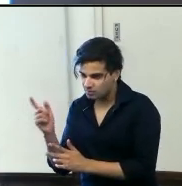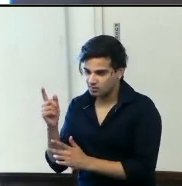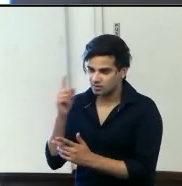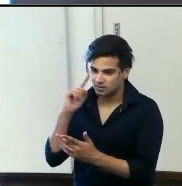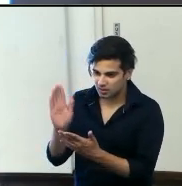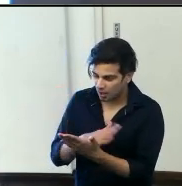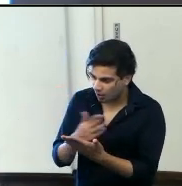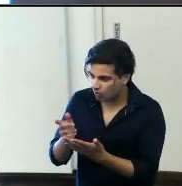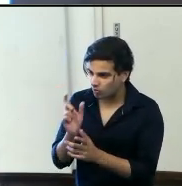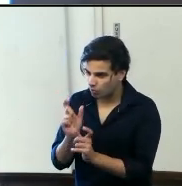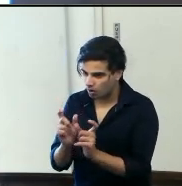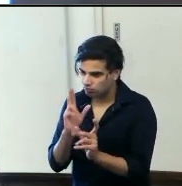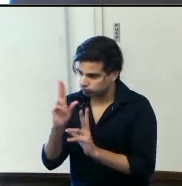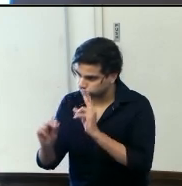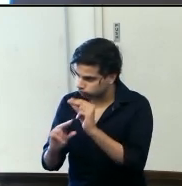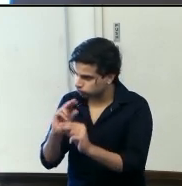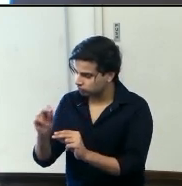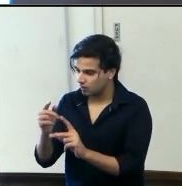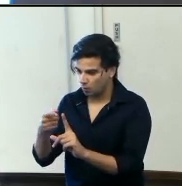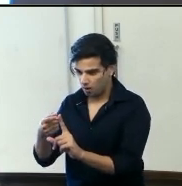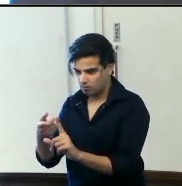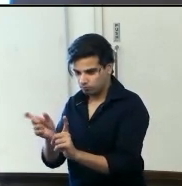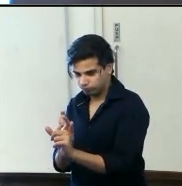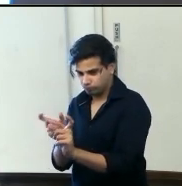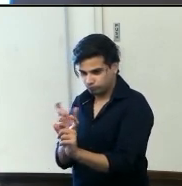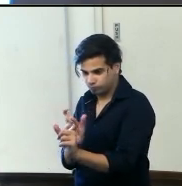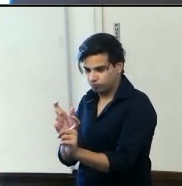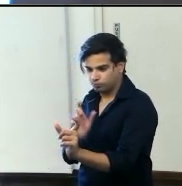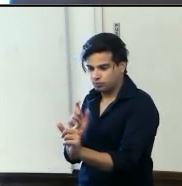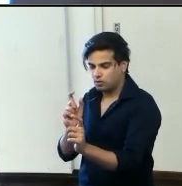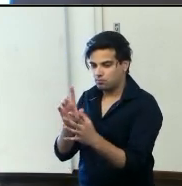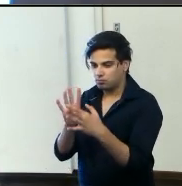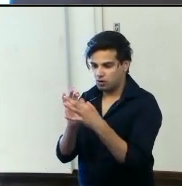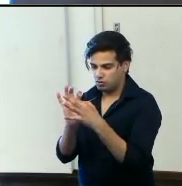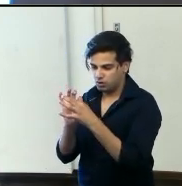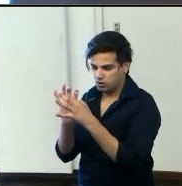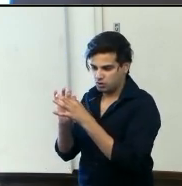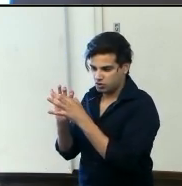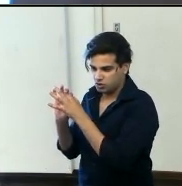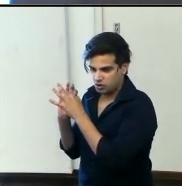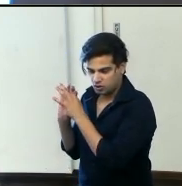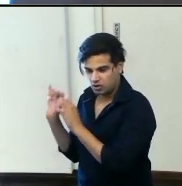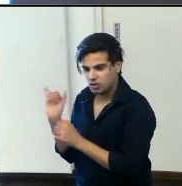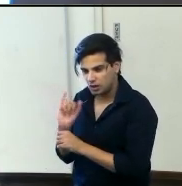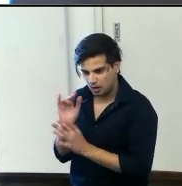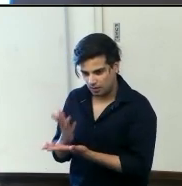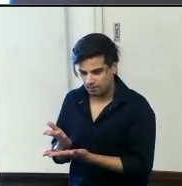sound one behind the other. A chain of words sound,